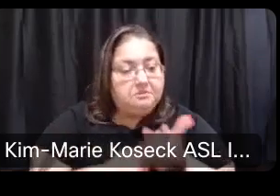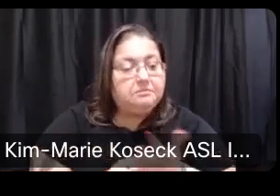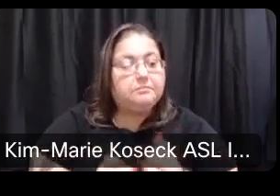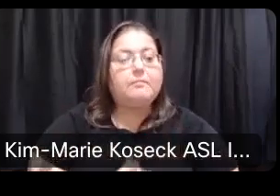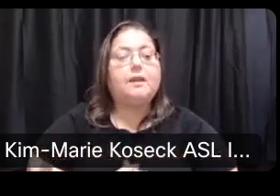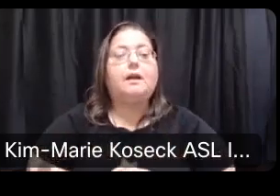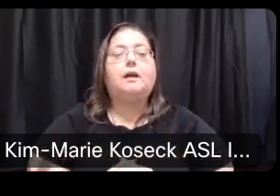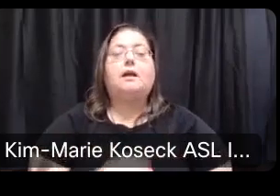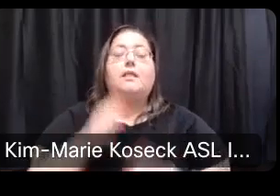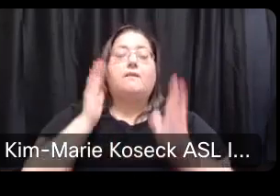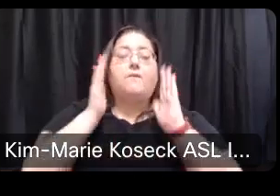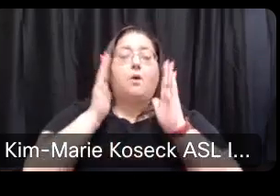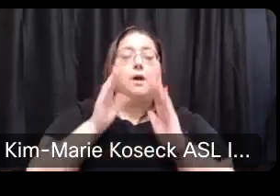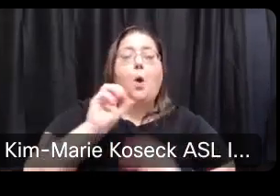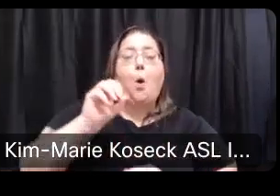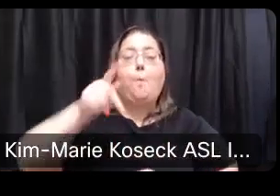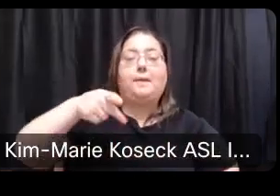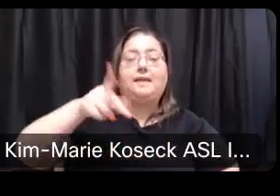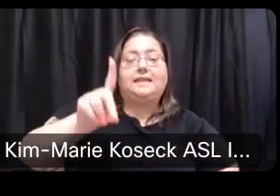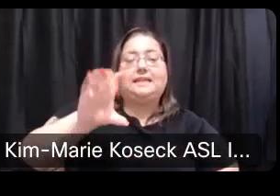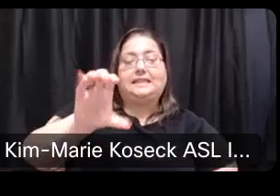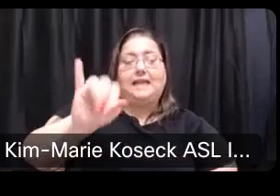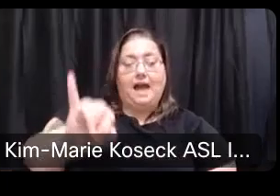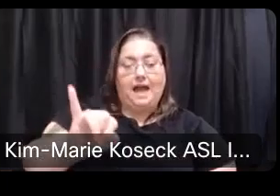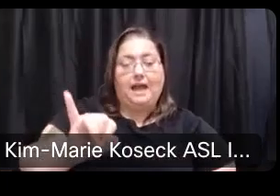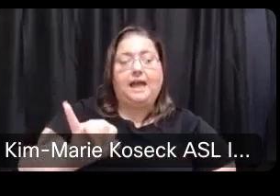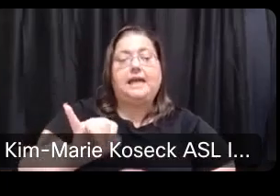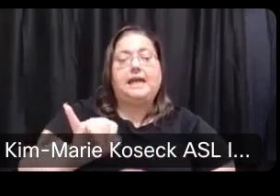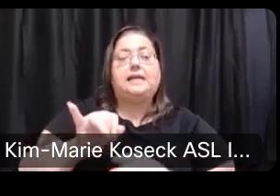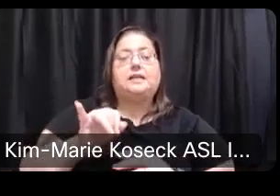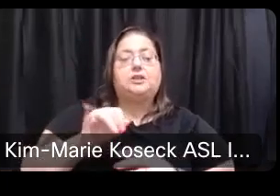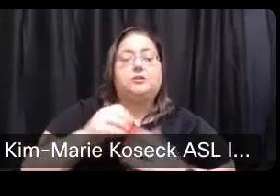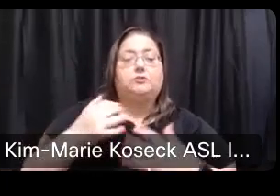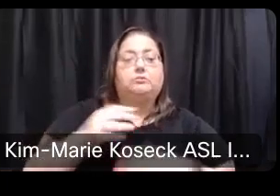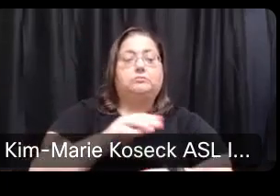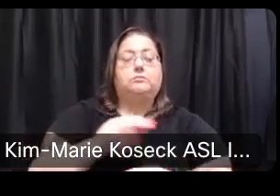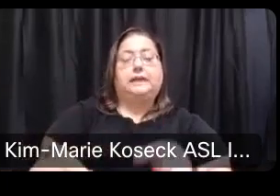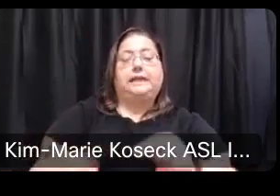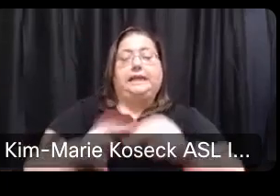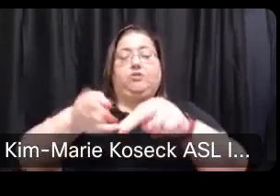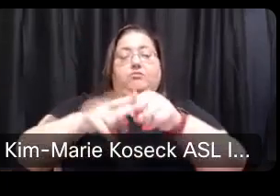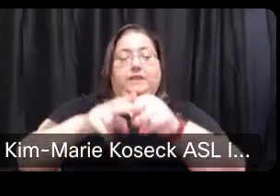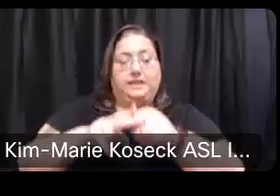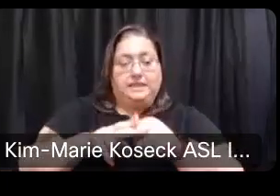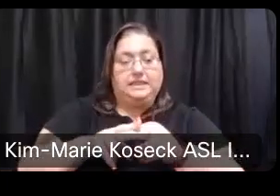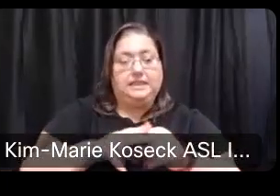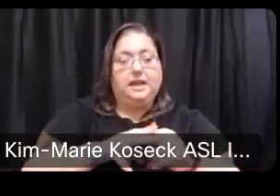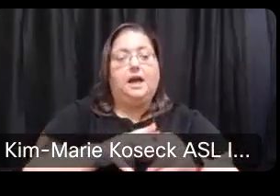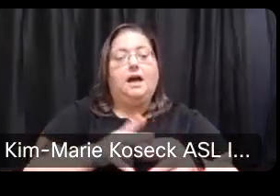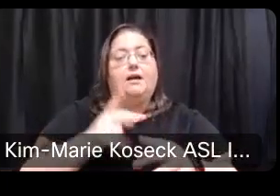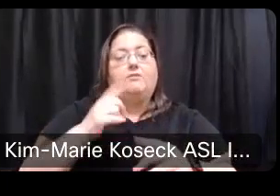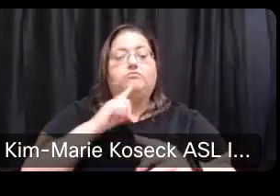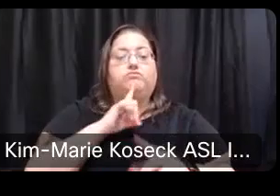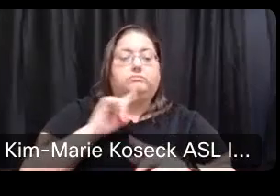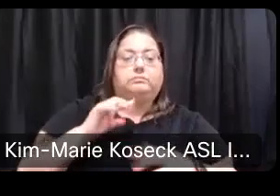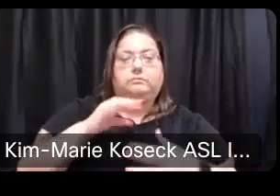Our main focus at OPDCI is to increase resilience and sustainable growth in New York communities. And we do that